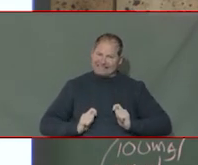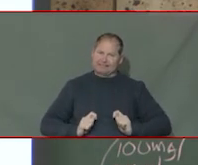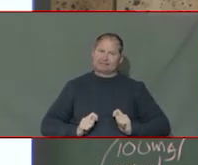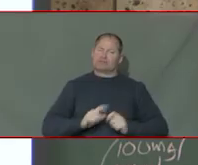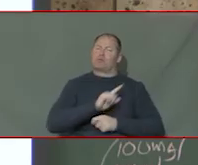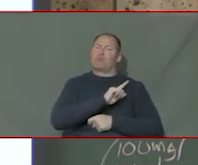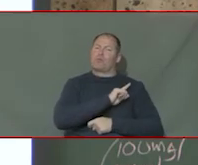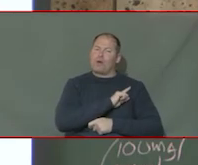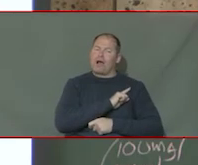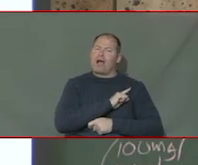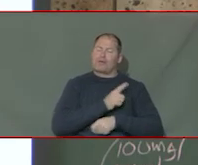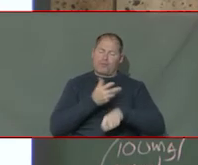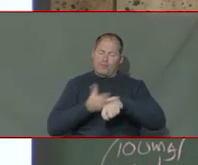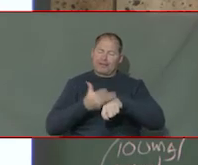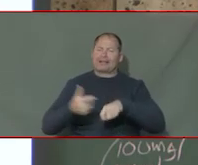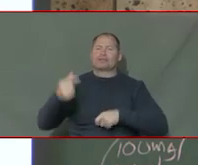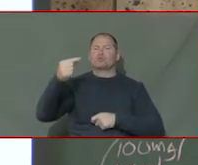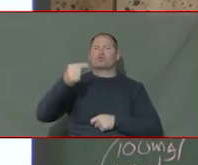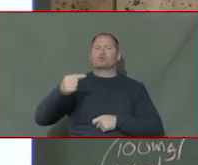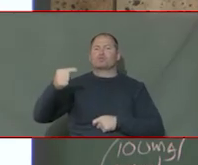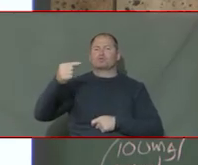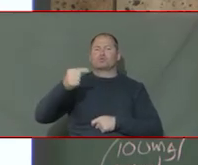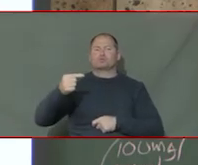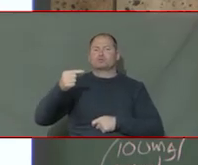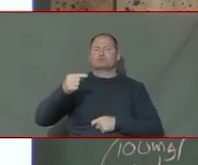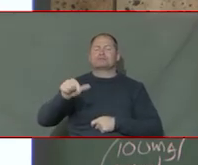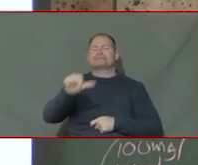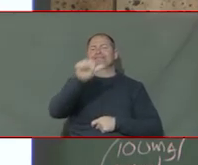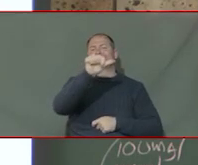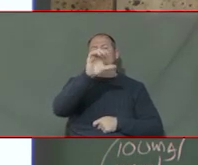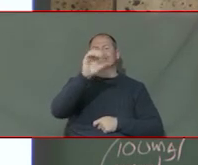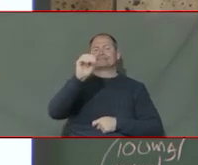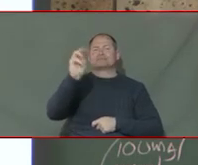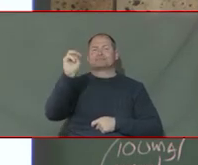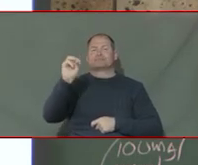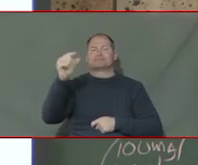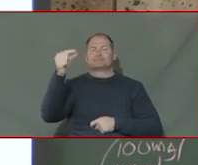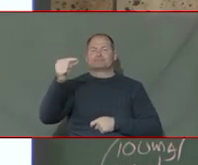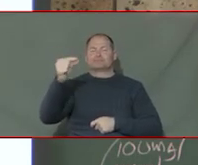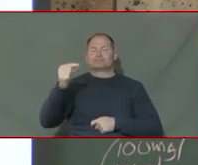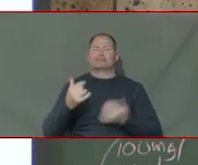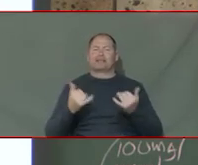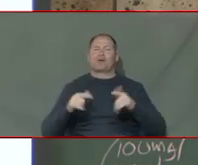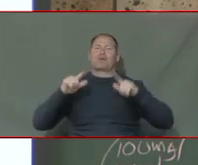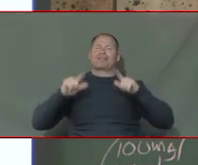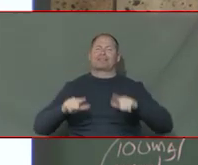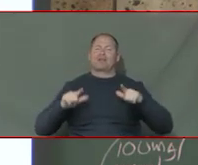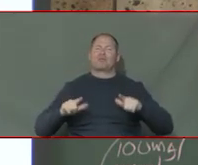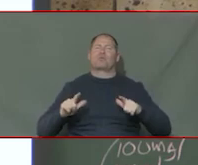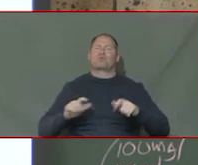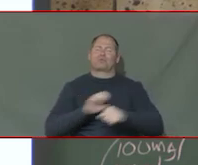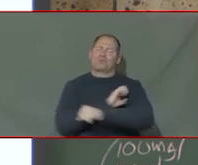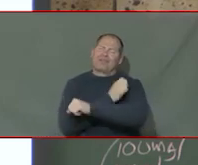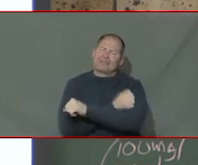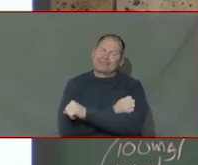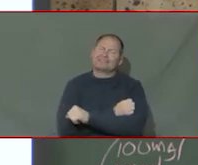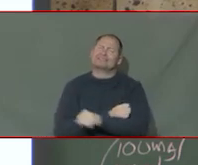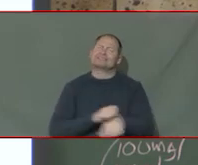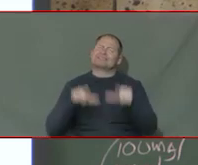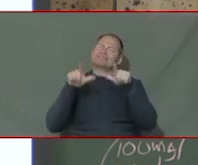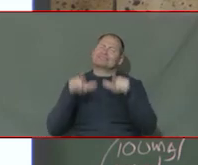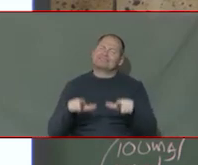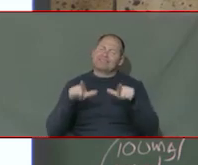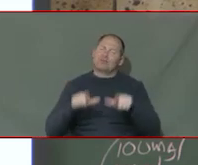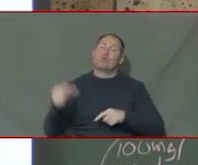the glucose in your blood is only 60 milligrams. It's too low, you have no energy because glucose is your